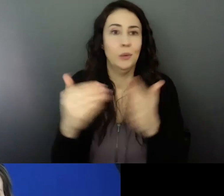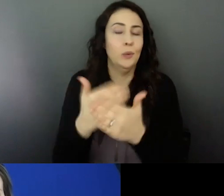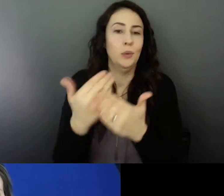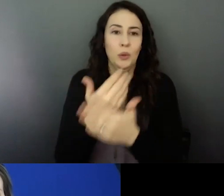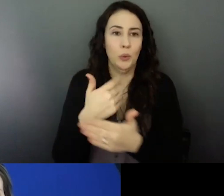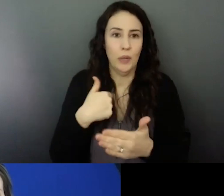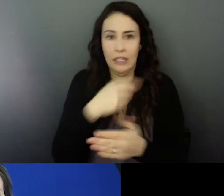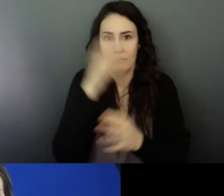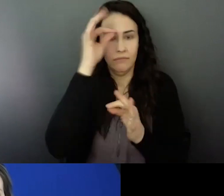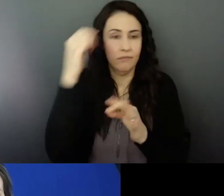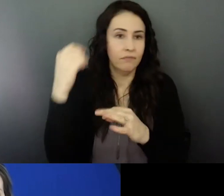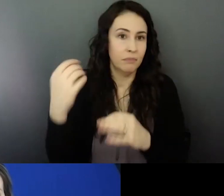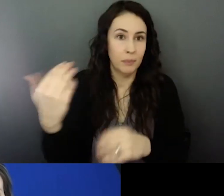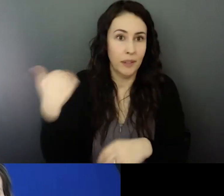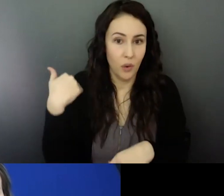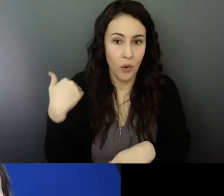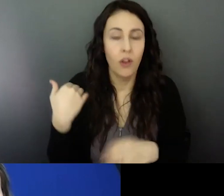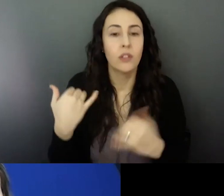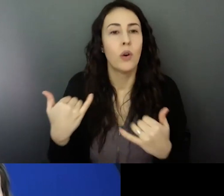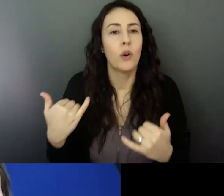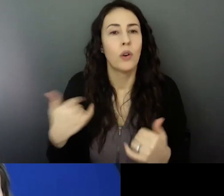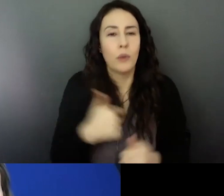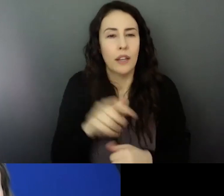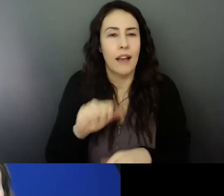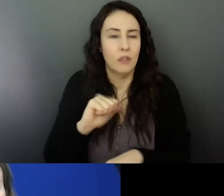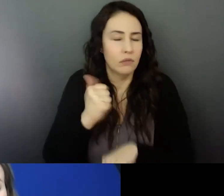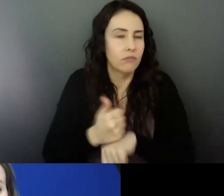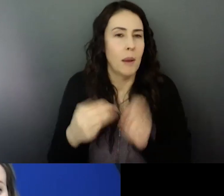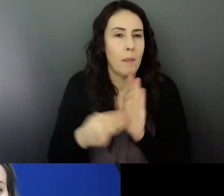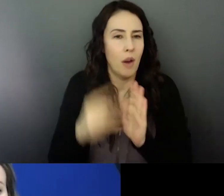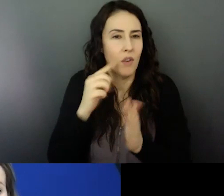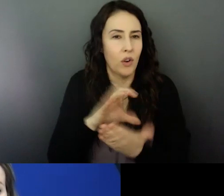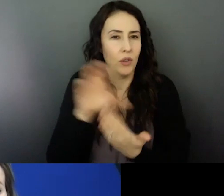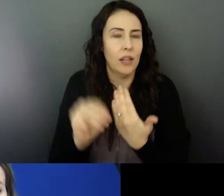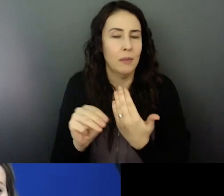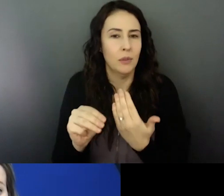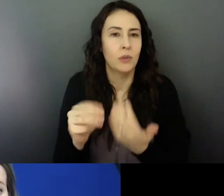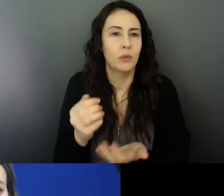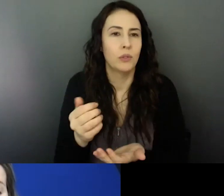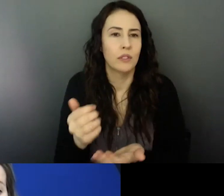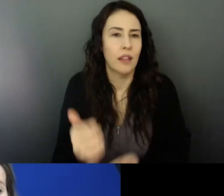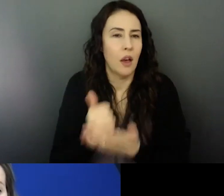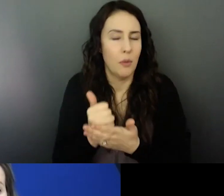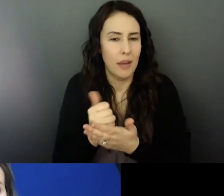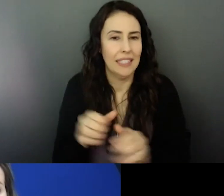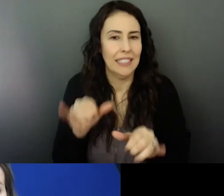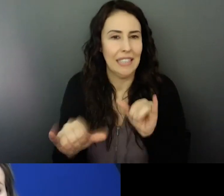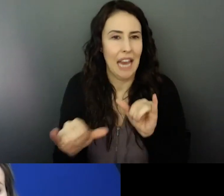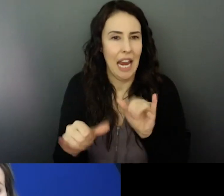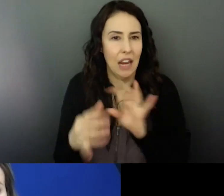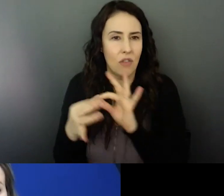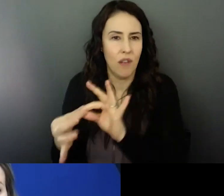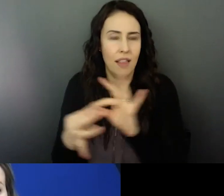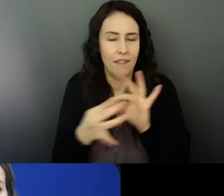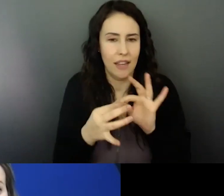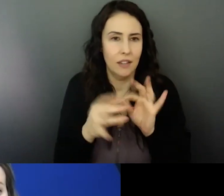for the curriculum that helps us stay relevant. And that's another feature of competency-based education models,